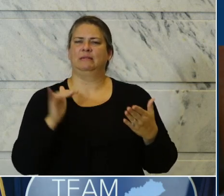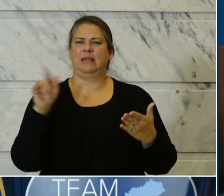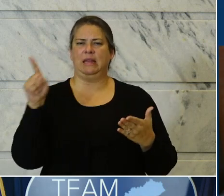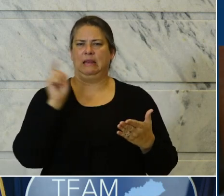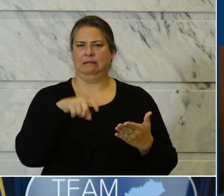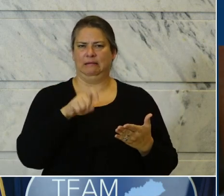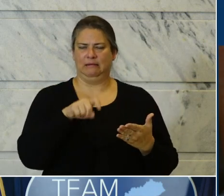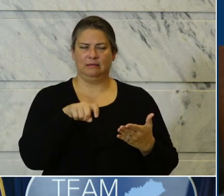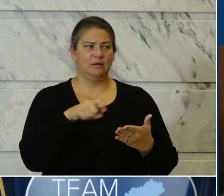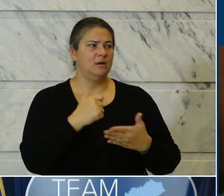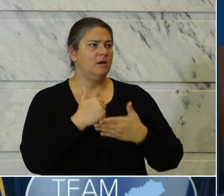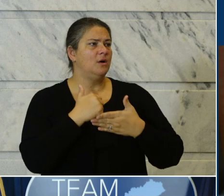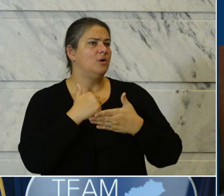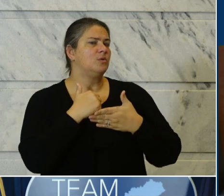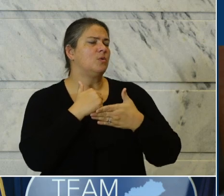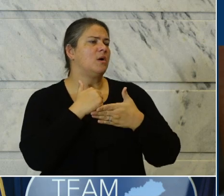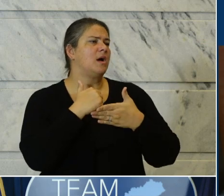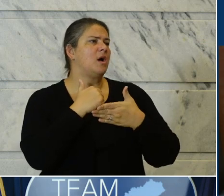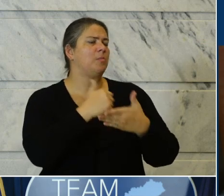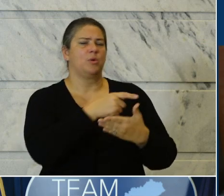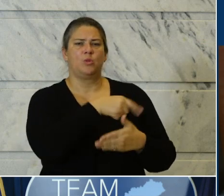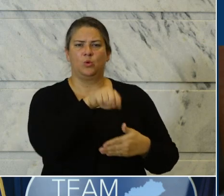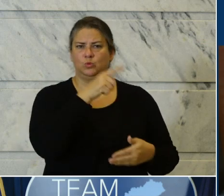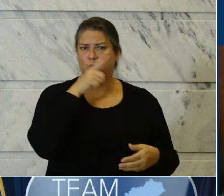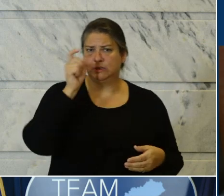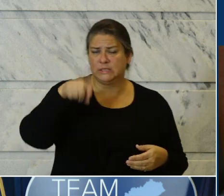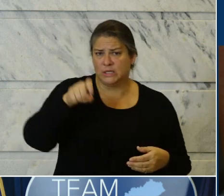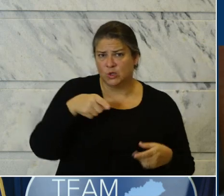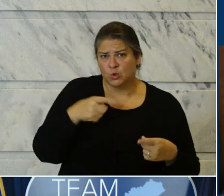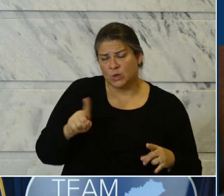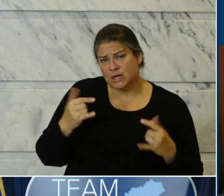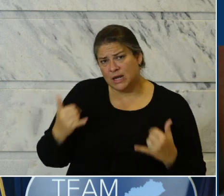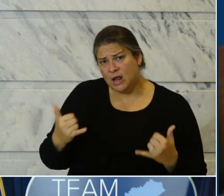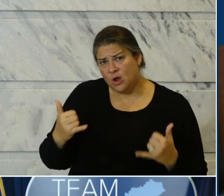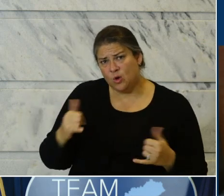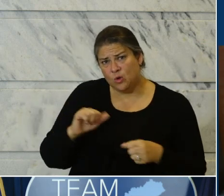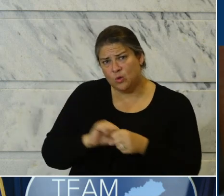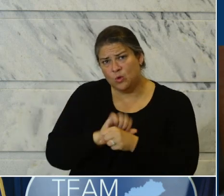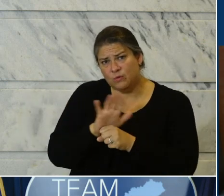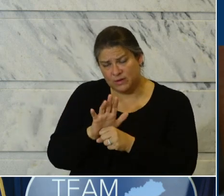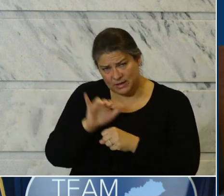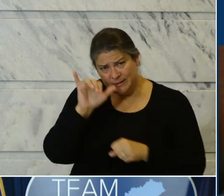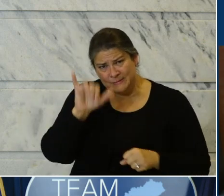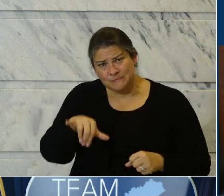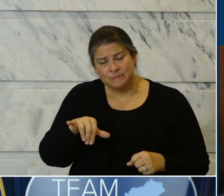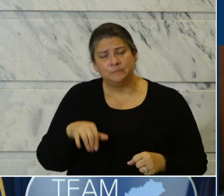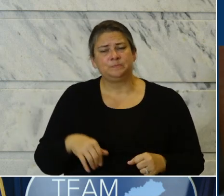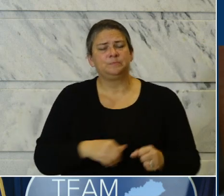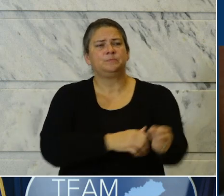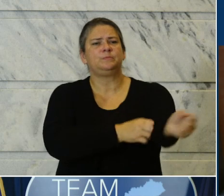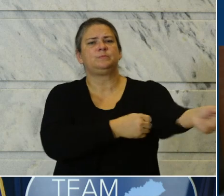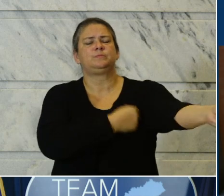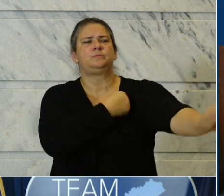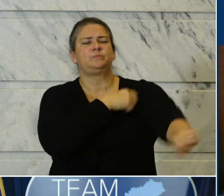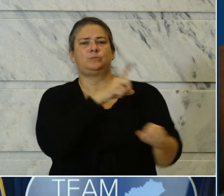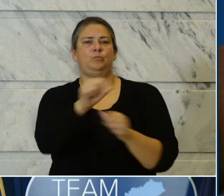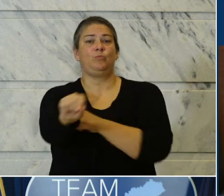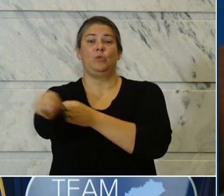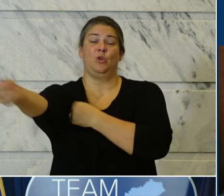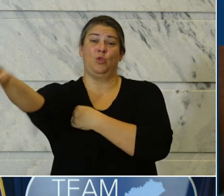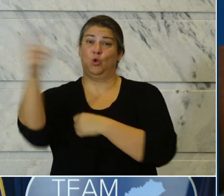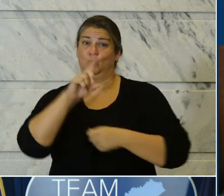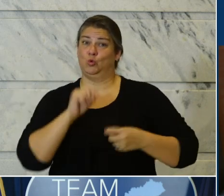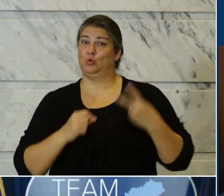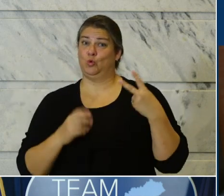to help those who need it during this time of COVID. Again, they're doing 2 great things